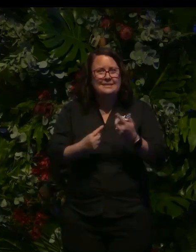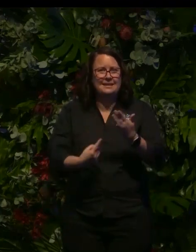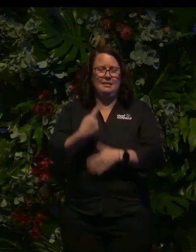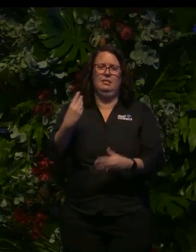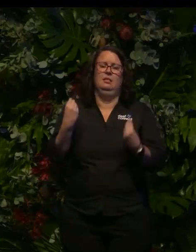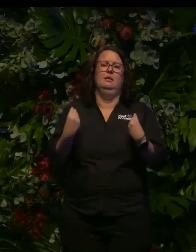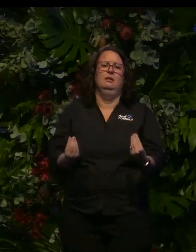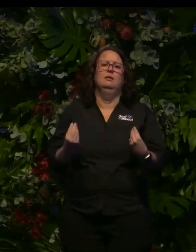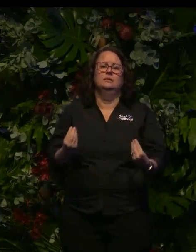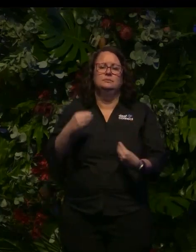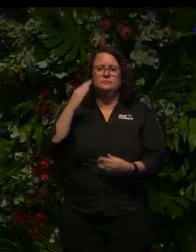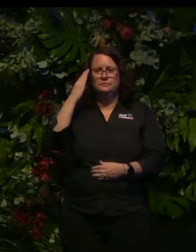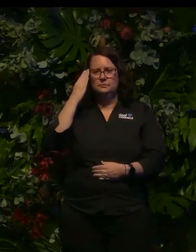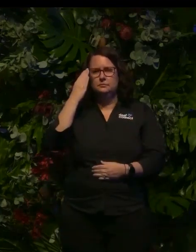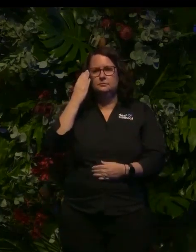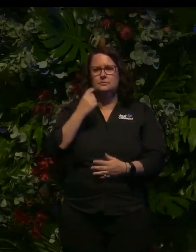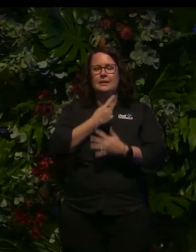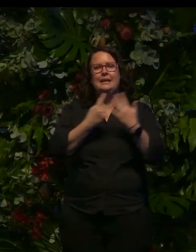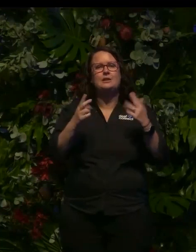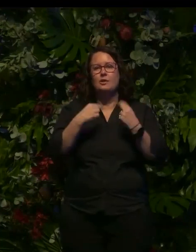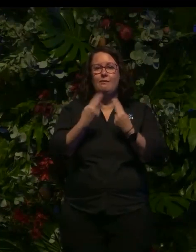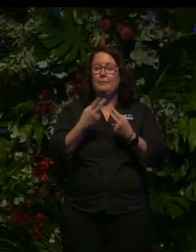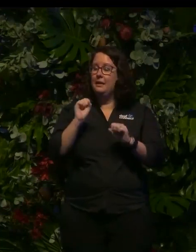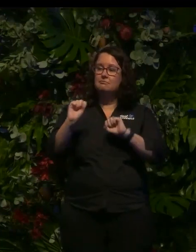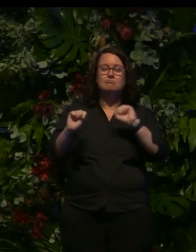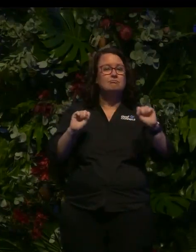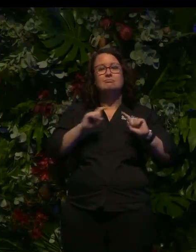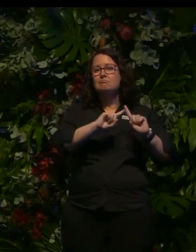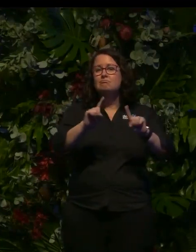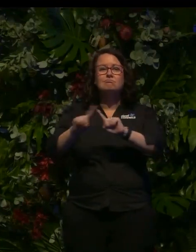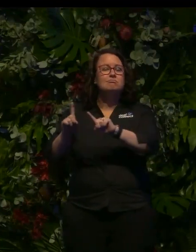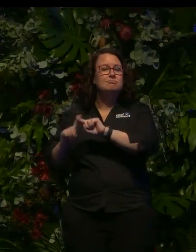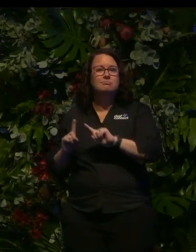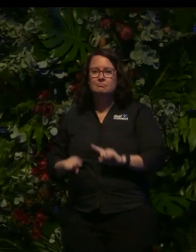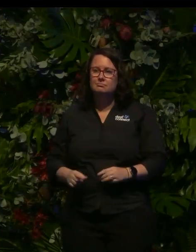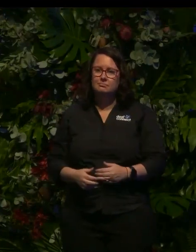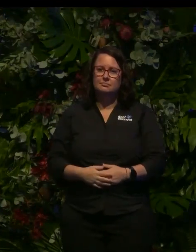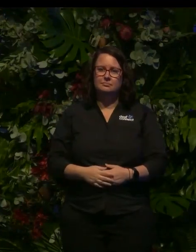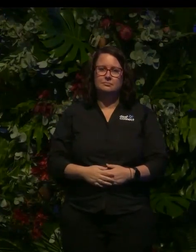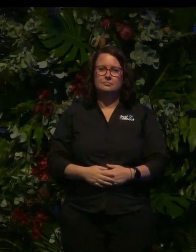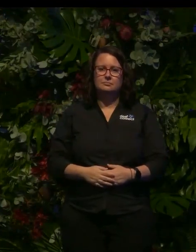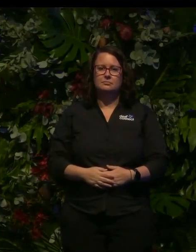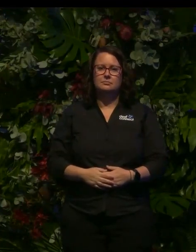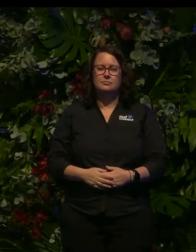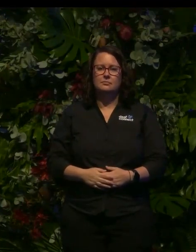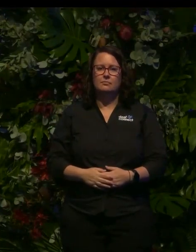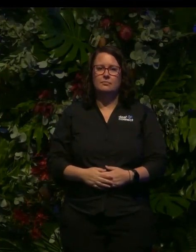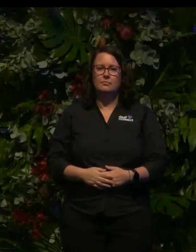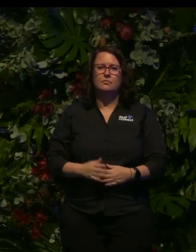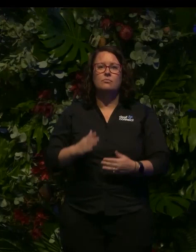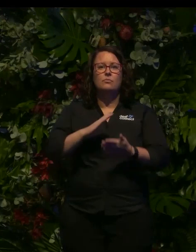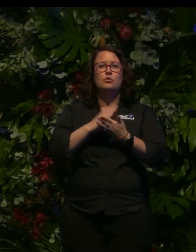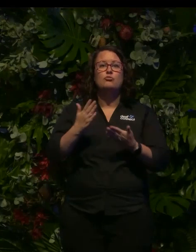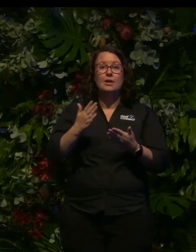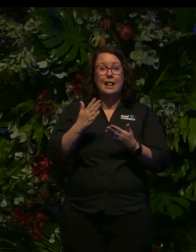out. So, each family is unique, and take power of that. The reality is that